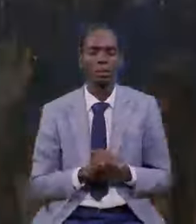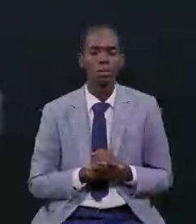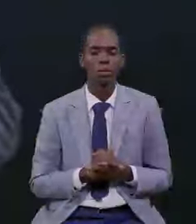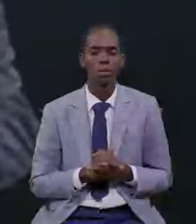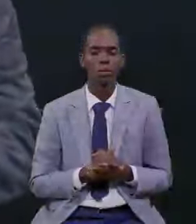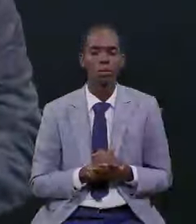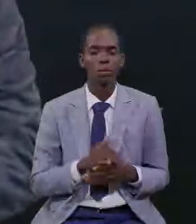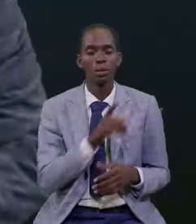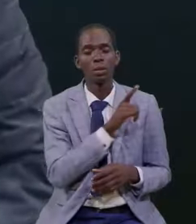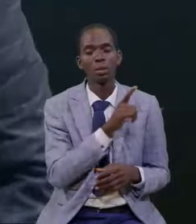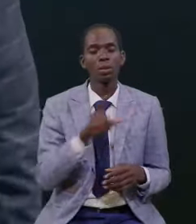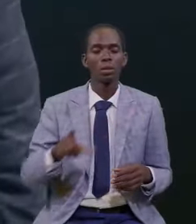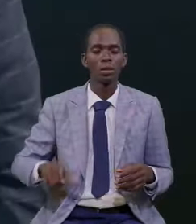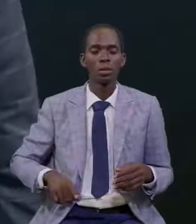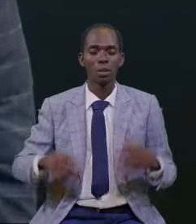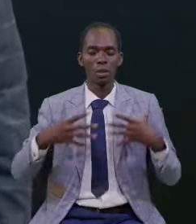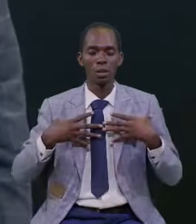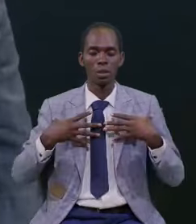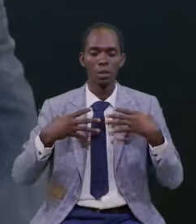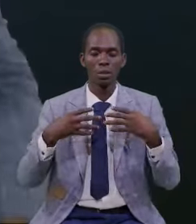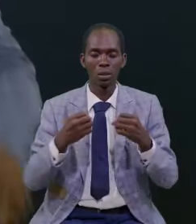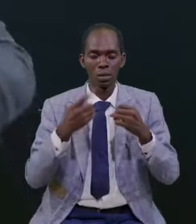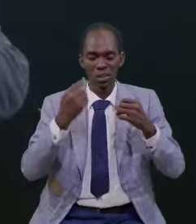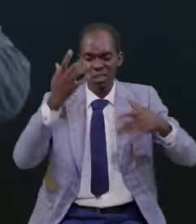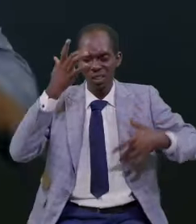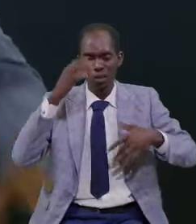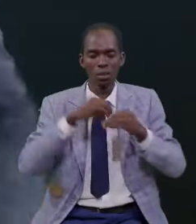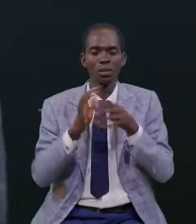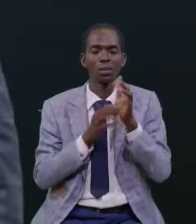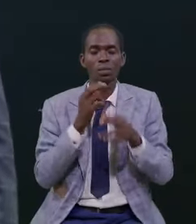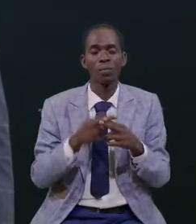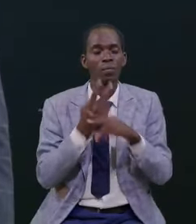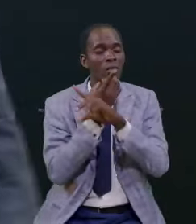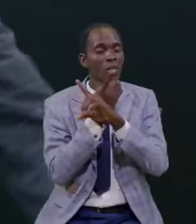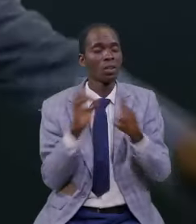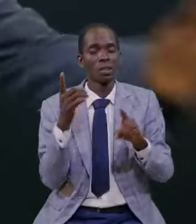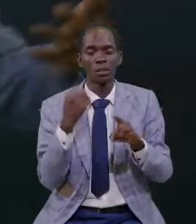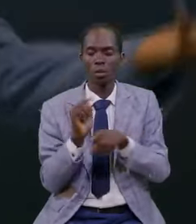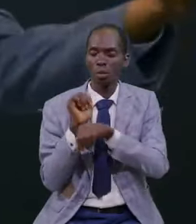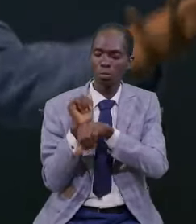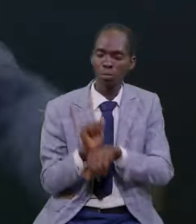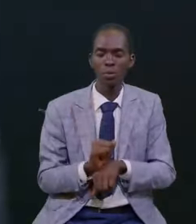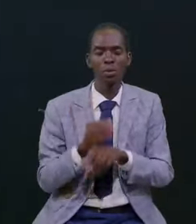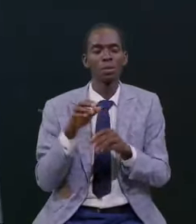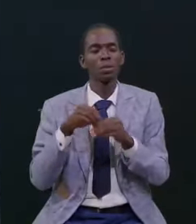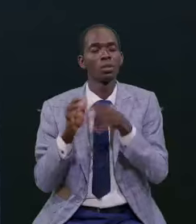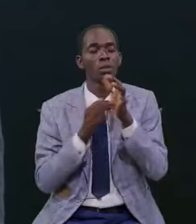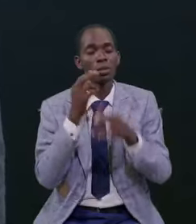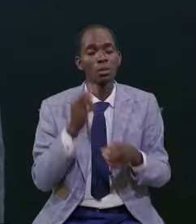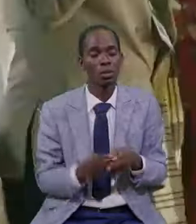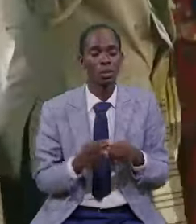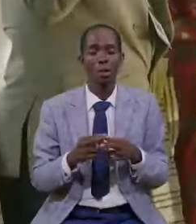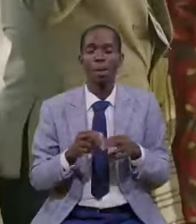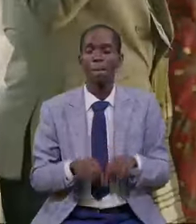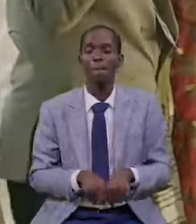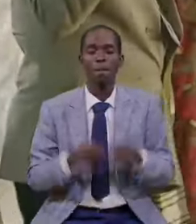Lord, heal the sick. Deliver the oppressed. Break every